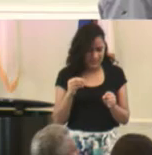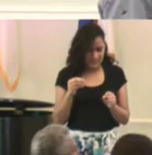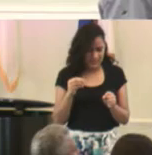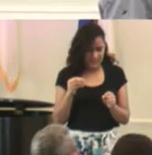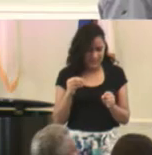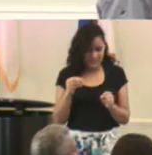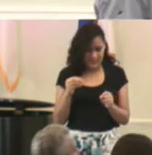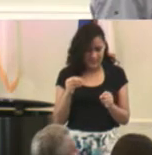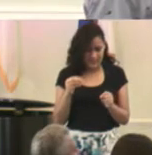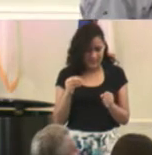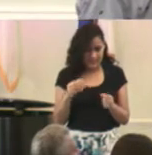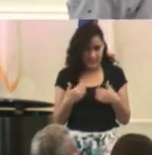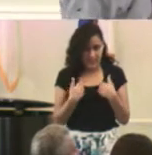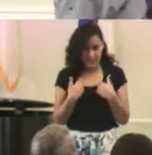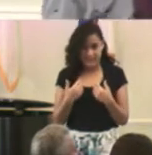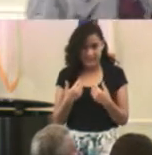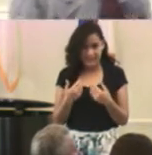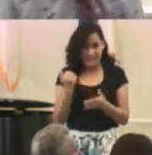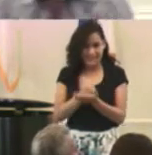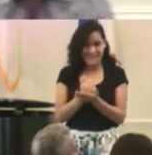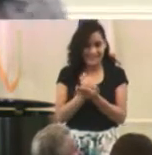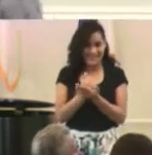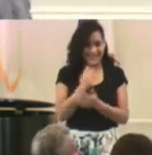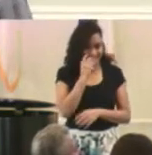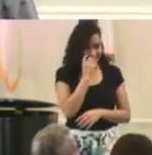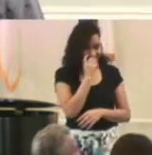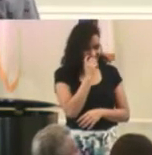happy Easter. Amen. Amen. Amen.